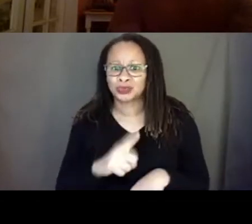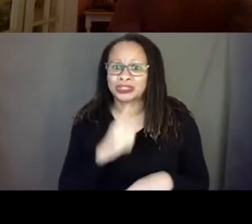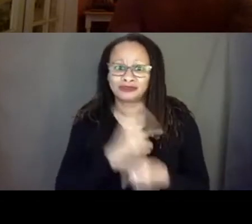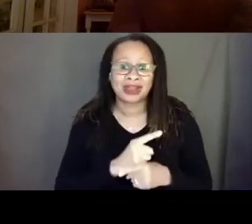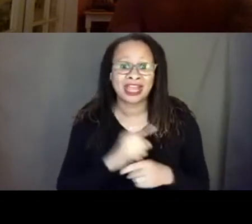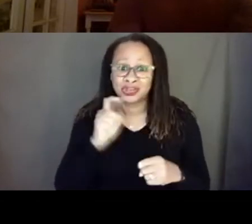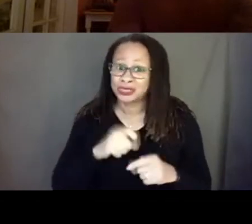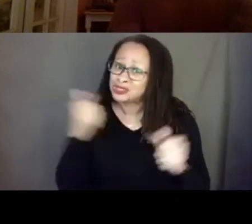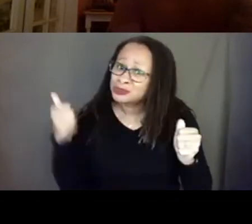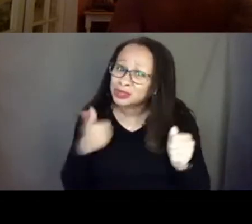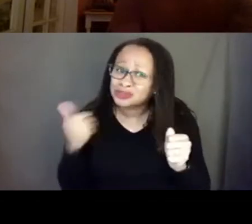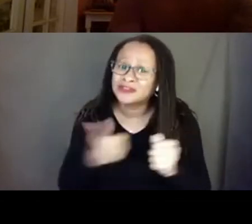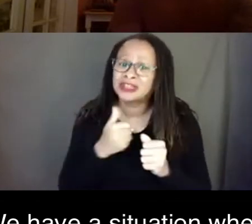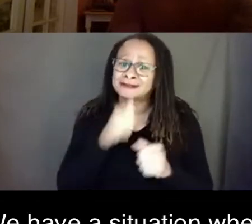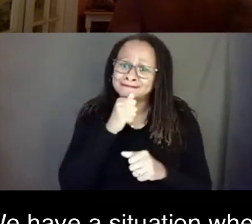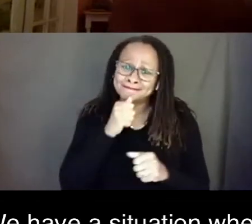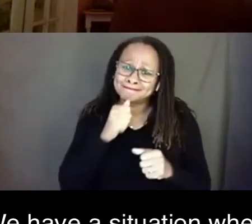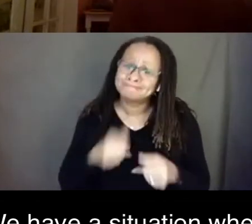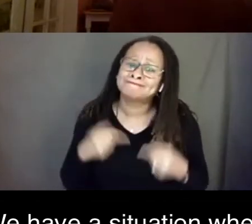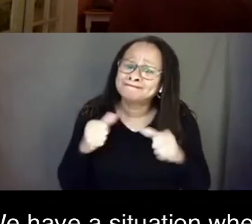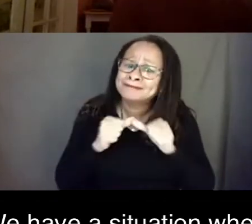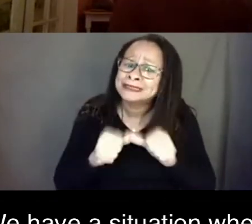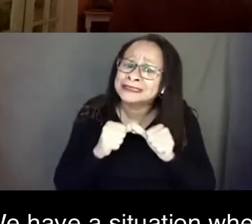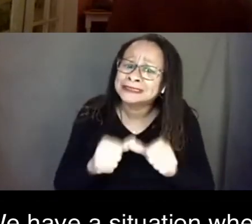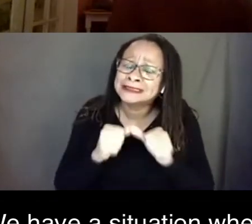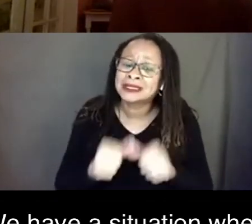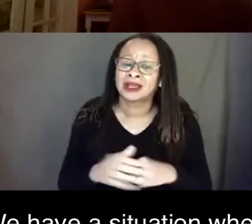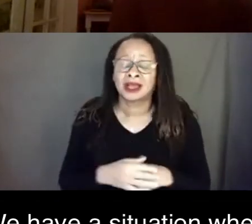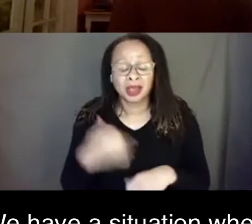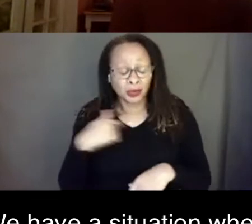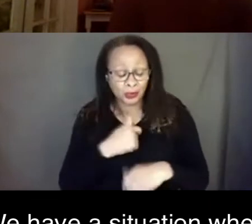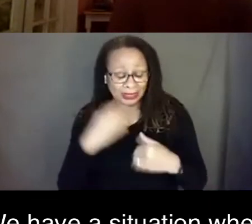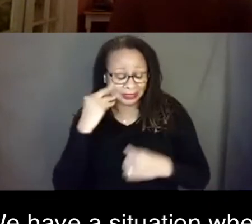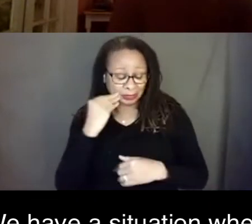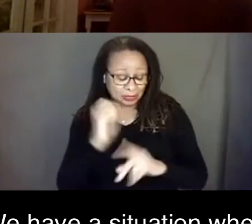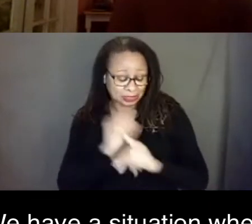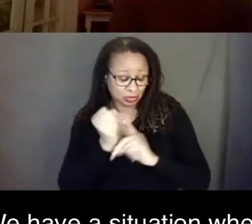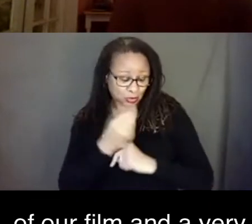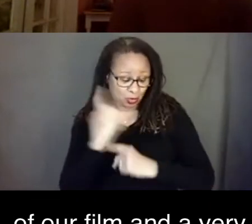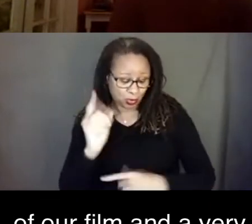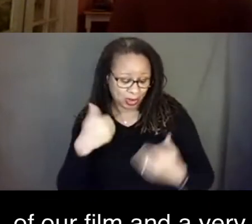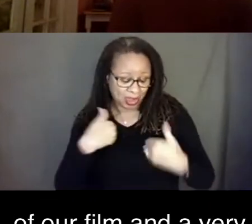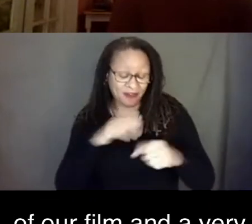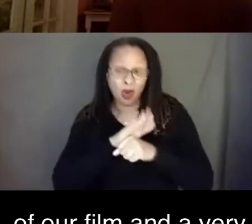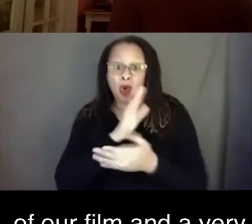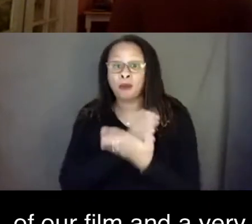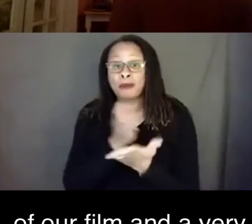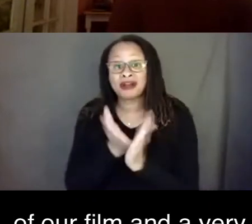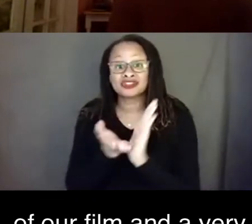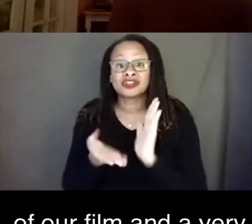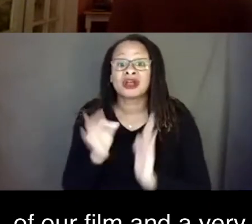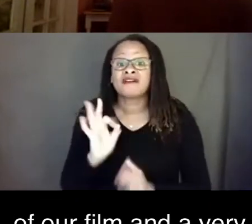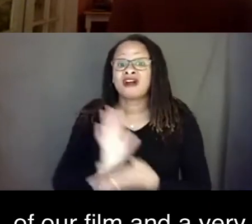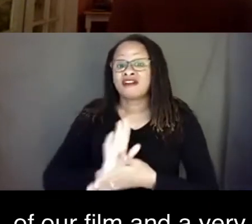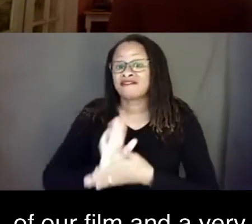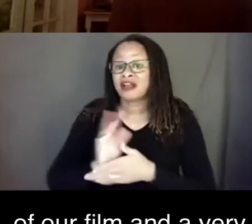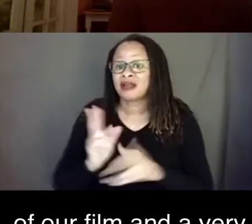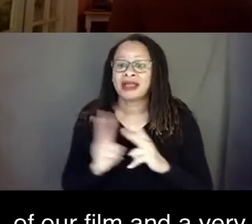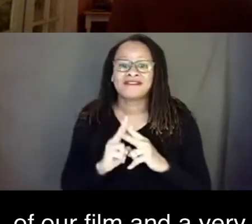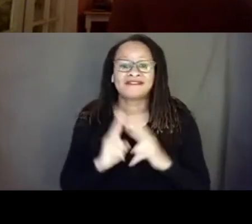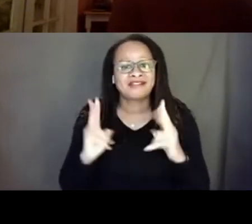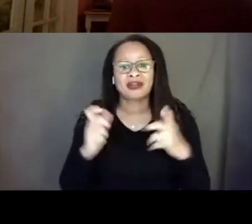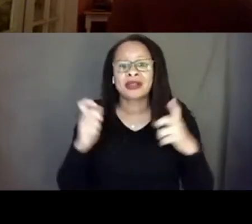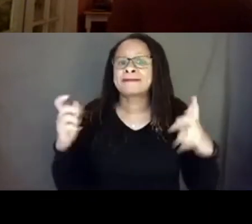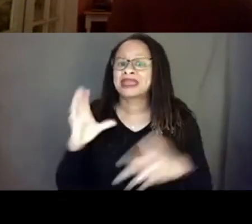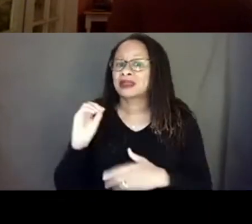When we had a situation where we had the whole budget of our film and a very big company behind